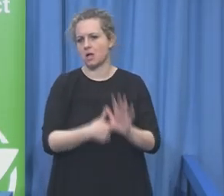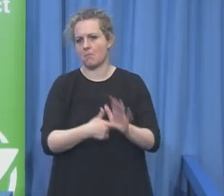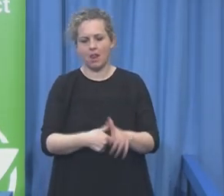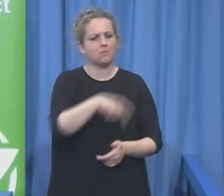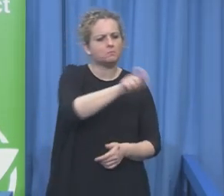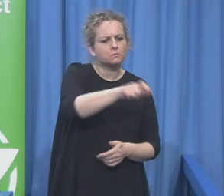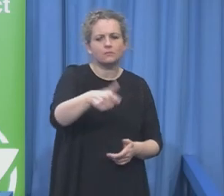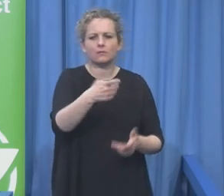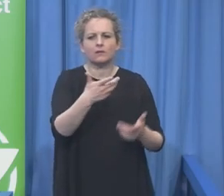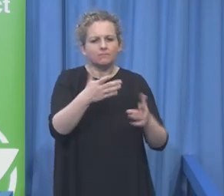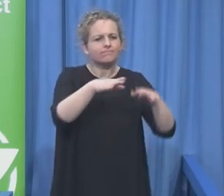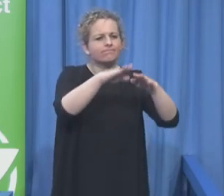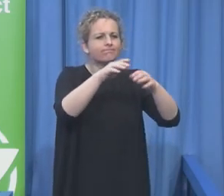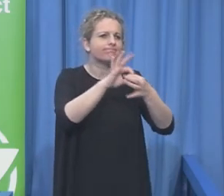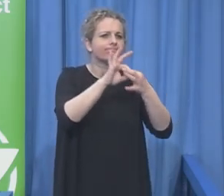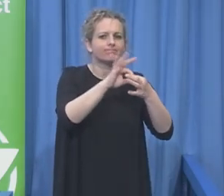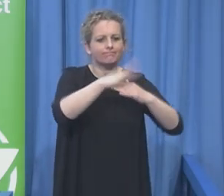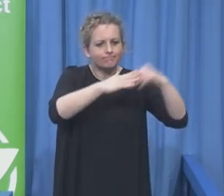like ICT.